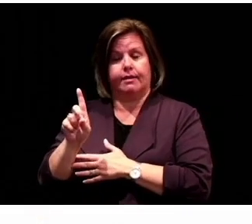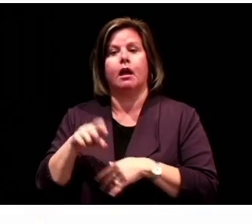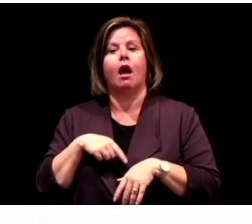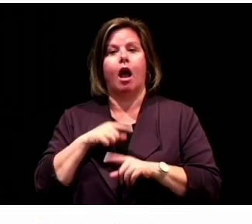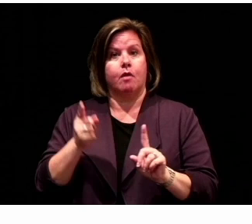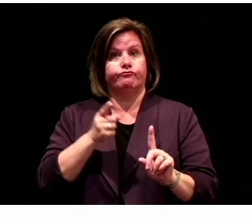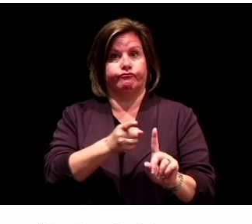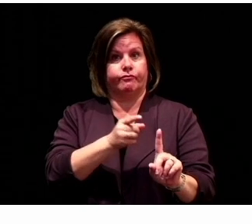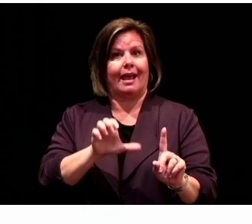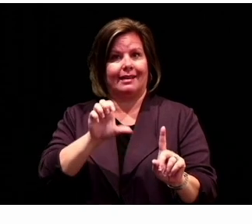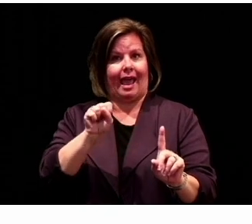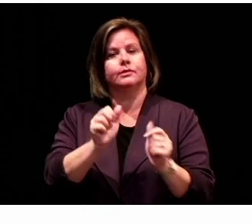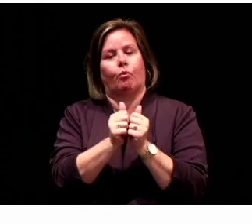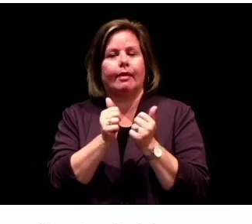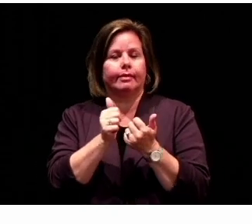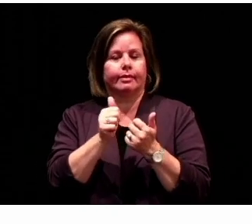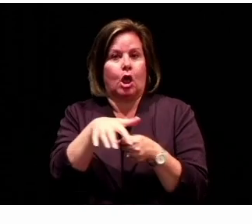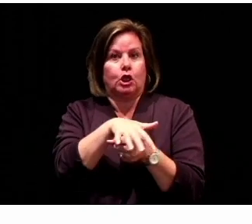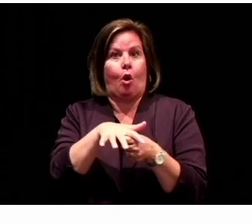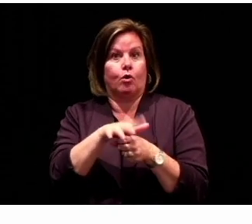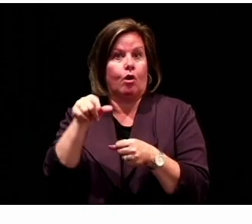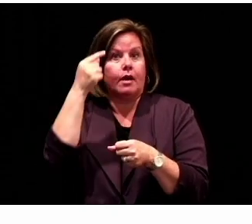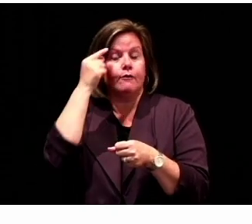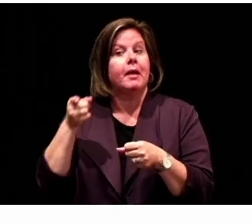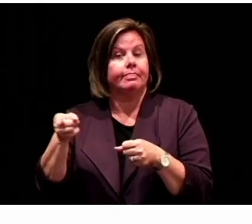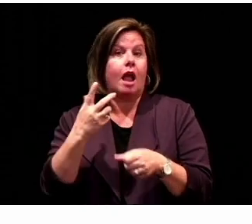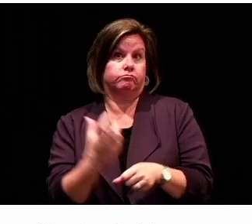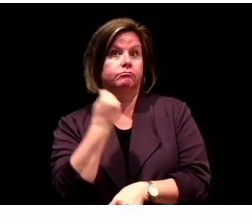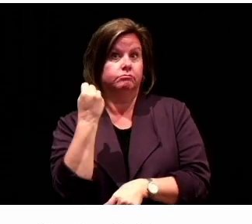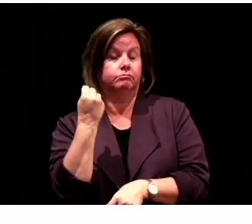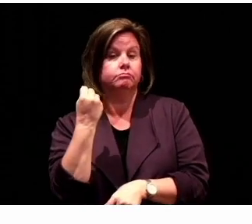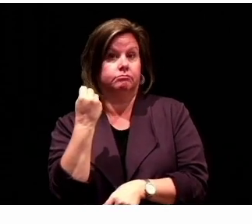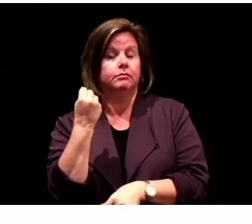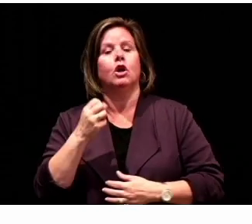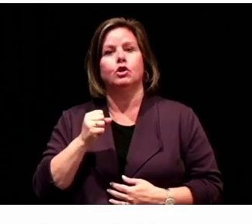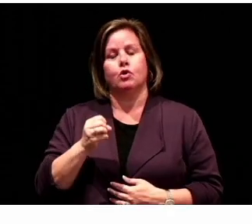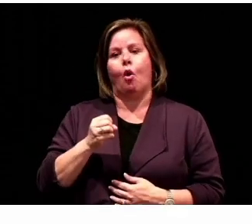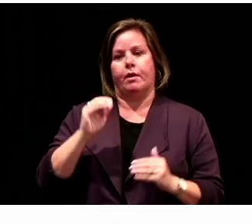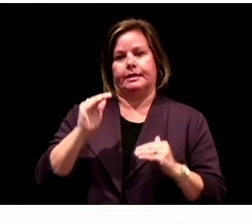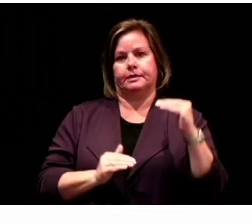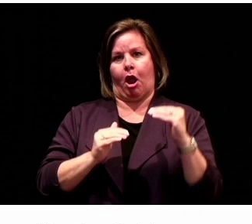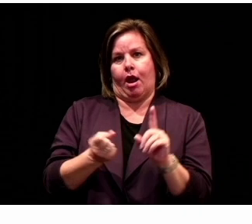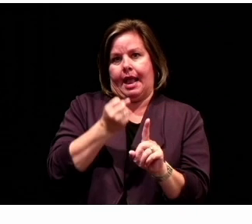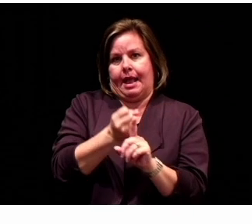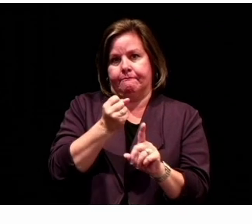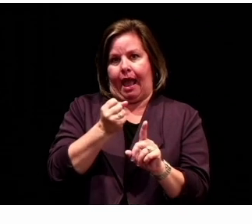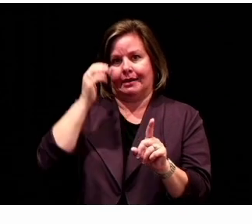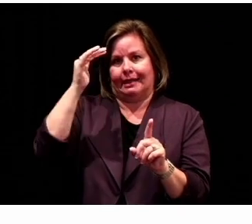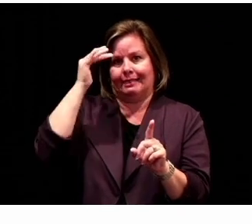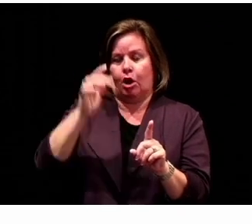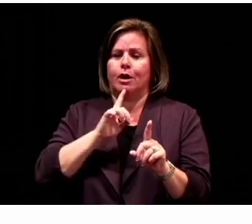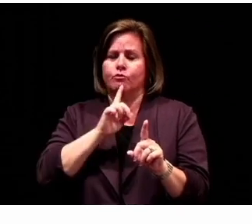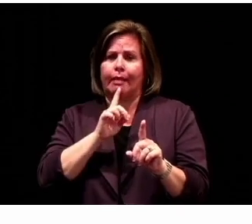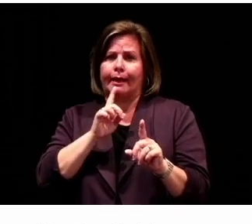the people with criminal history, those are undesirables. We want to exclude them from our community, and these are often called the